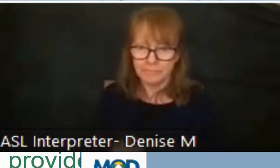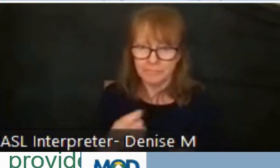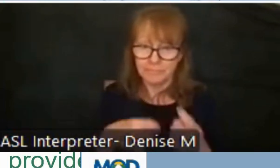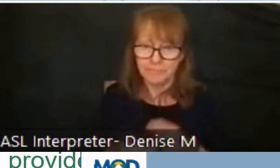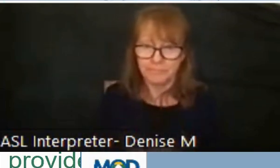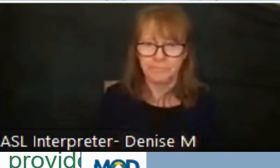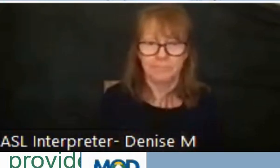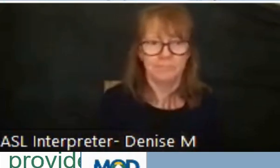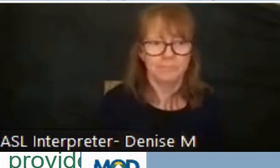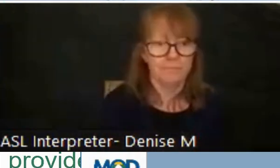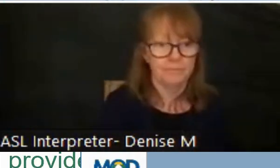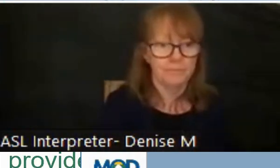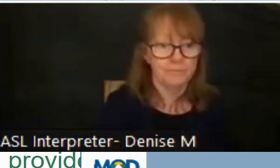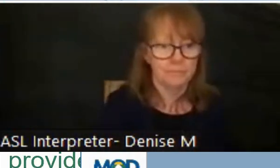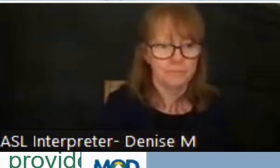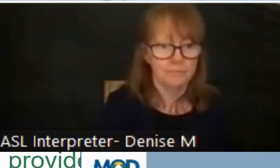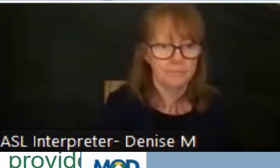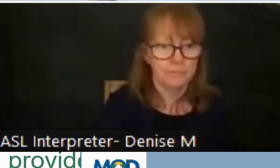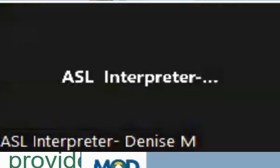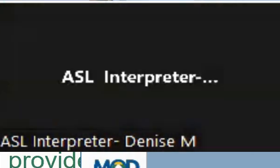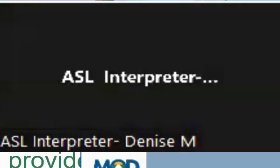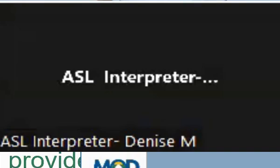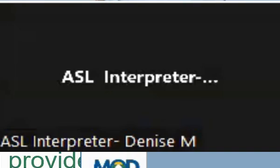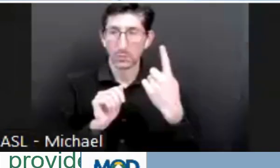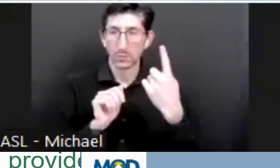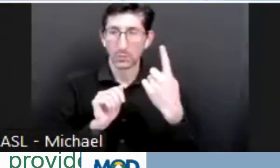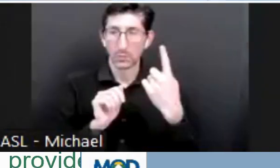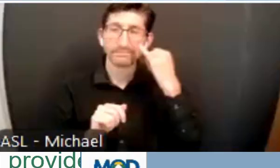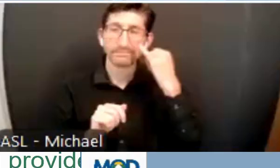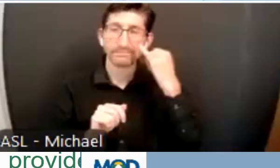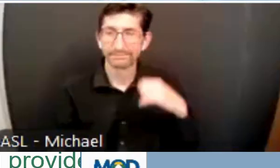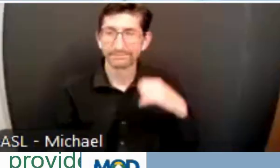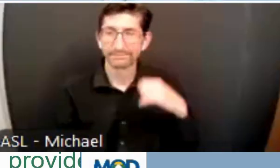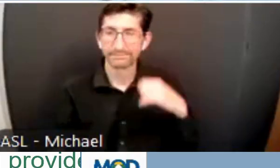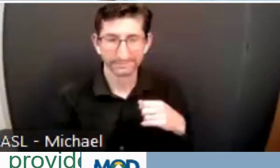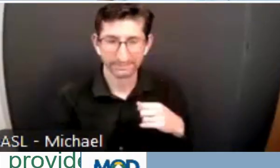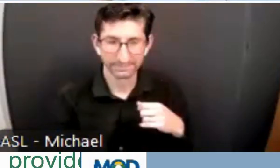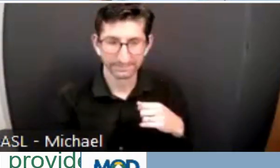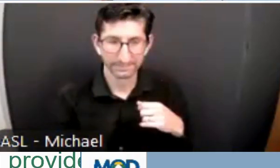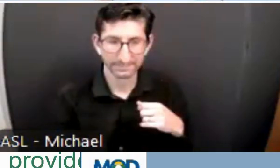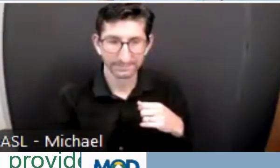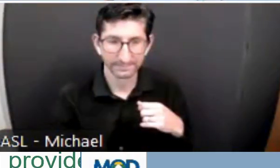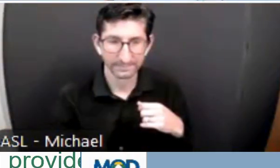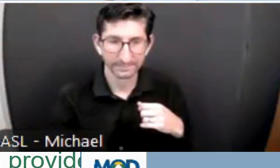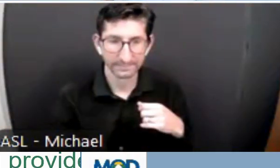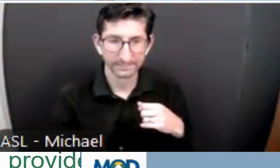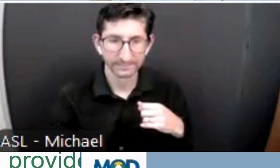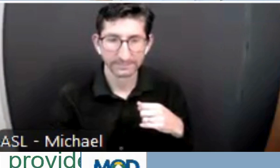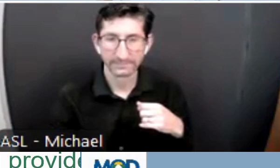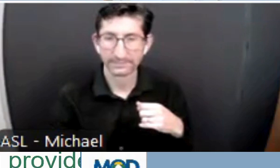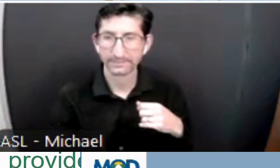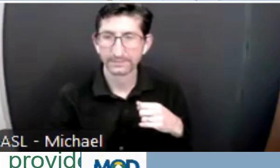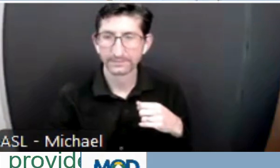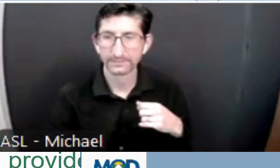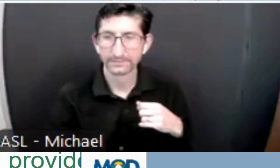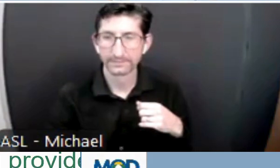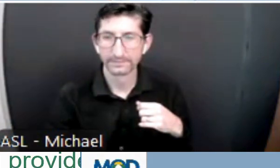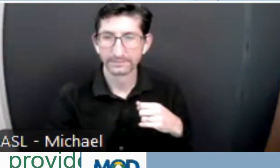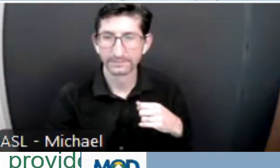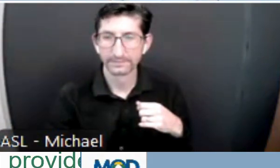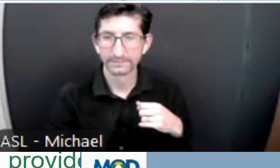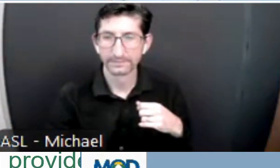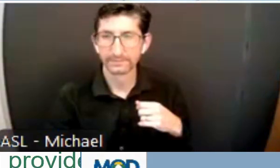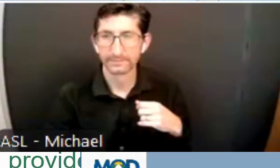Example 1. Say we send a reasonable modification request and the housing